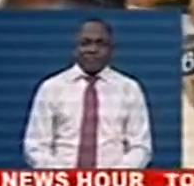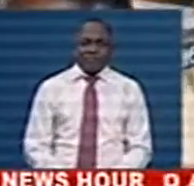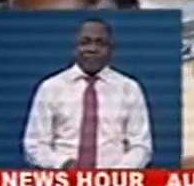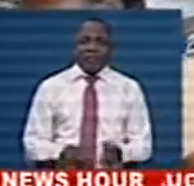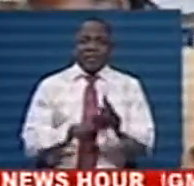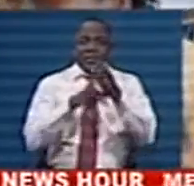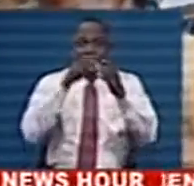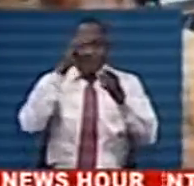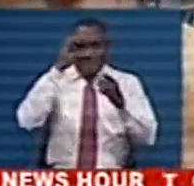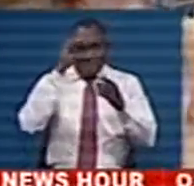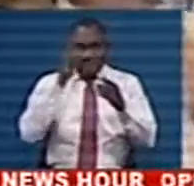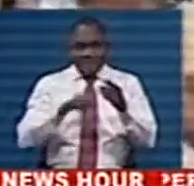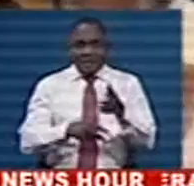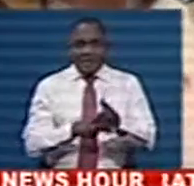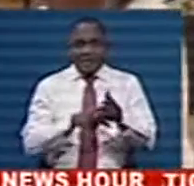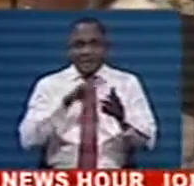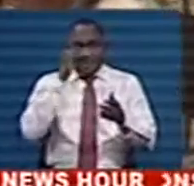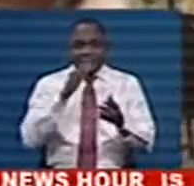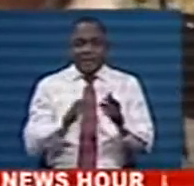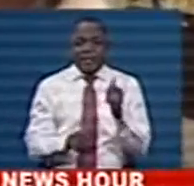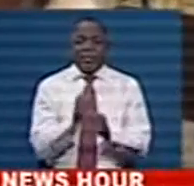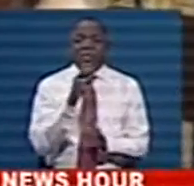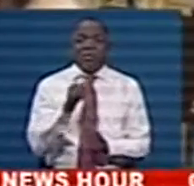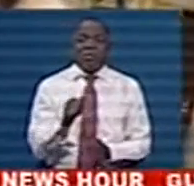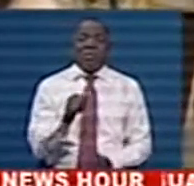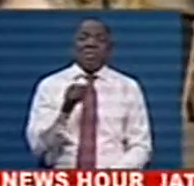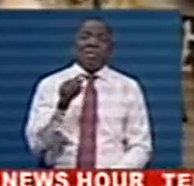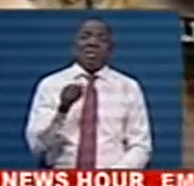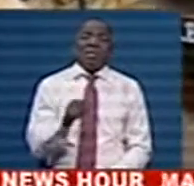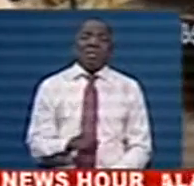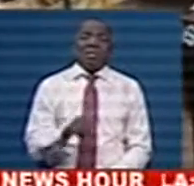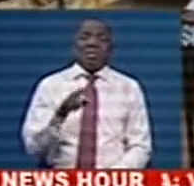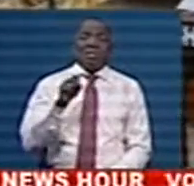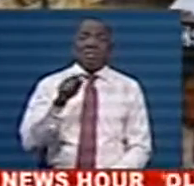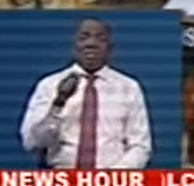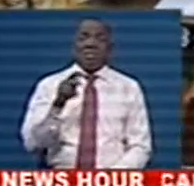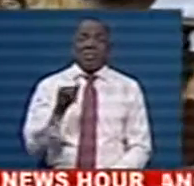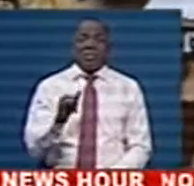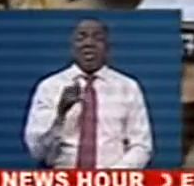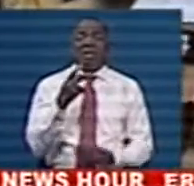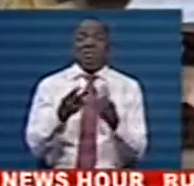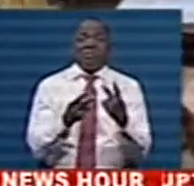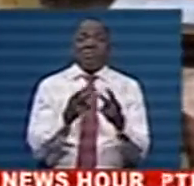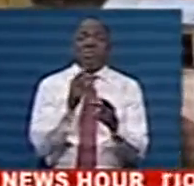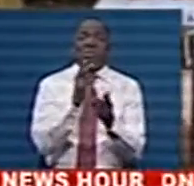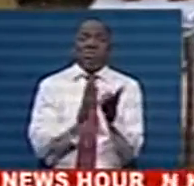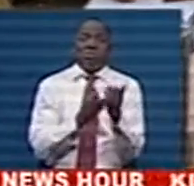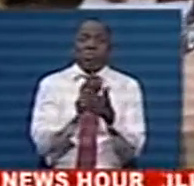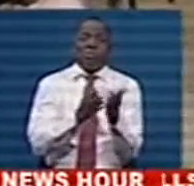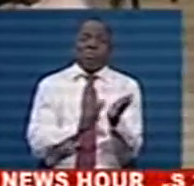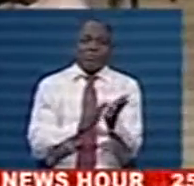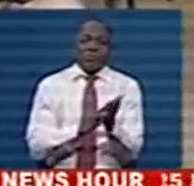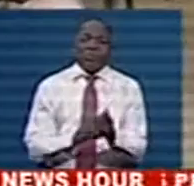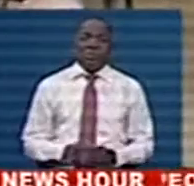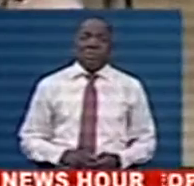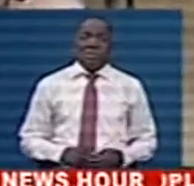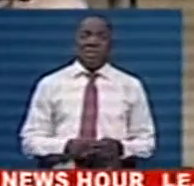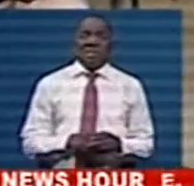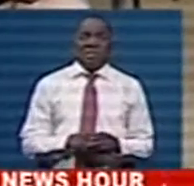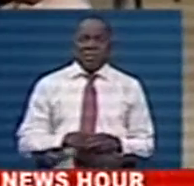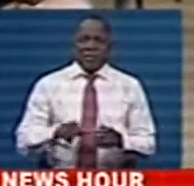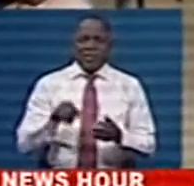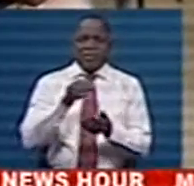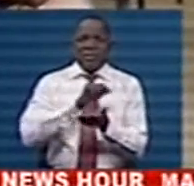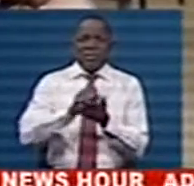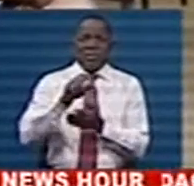the Deputy Minister for Greater Accra, Mrs. Elizabeth Saki, visited some of the centres. At the